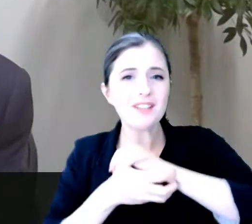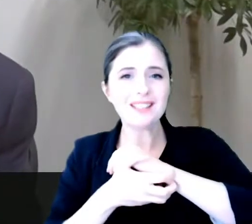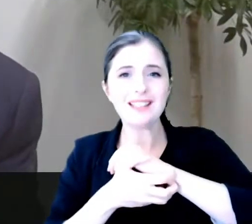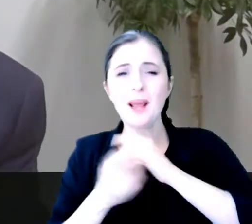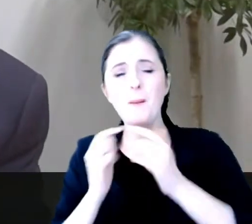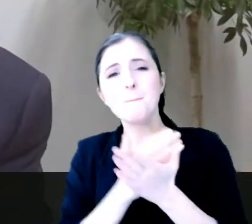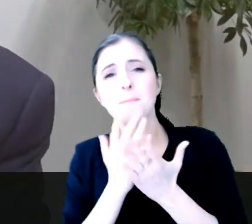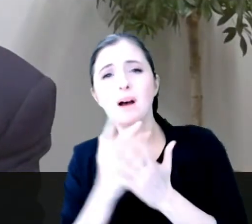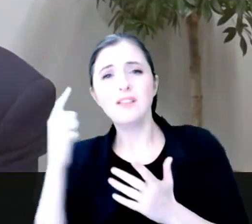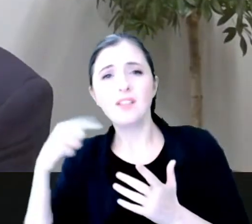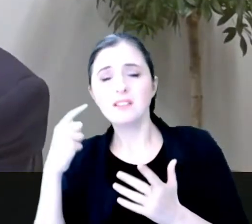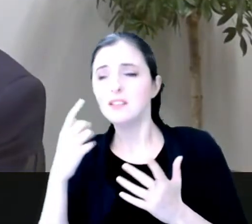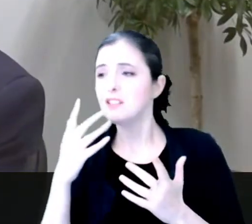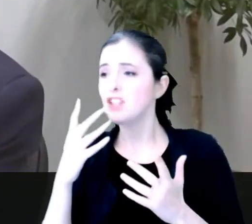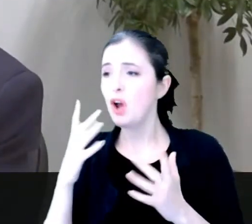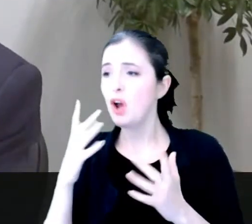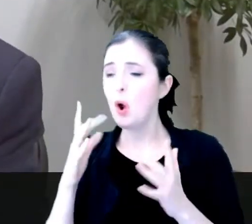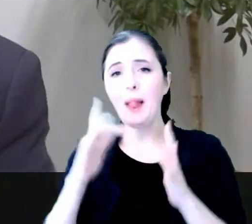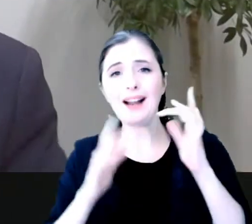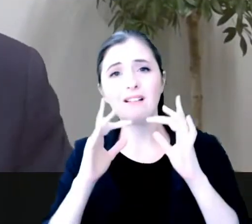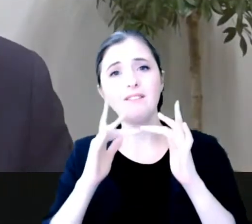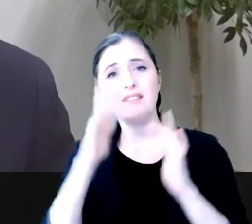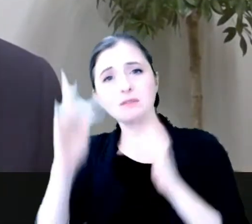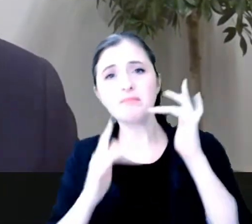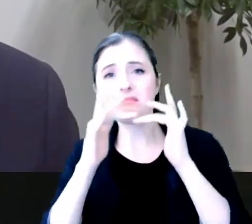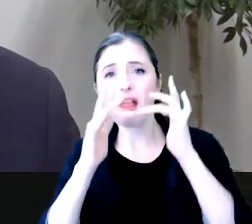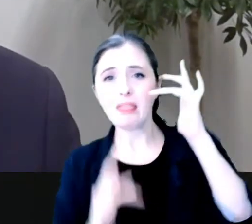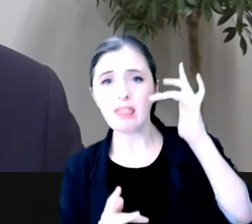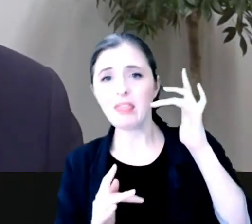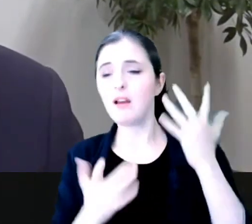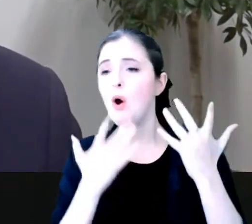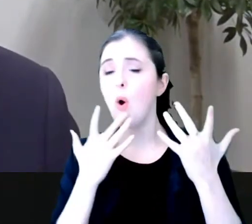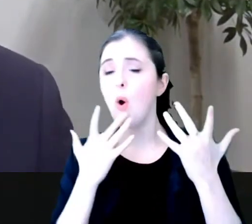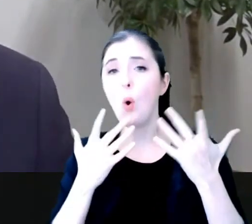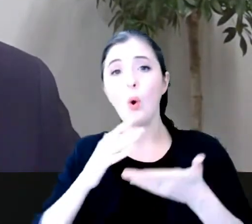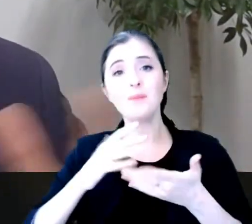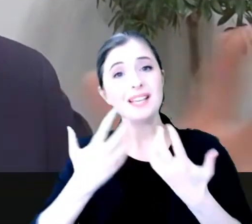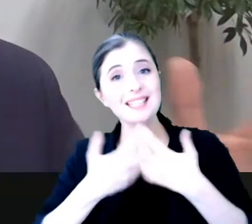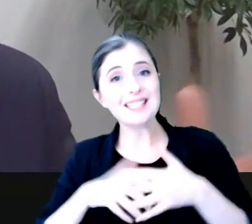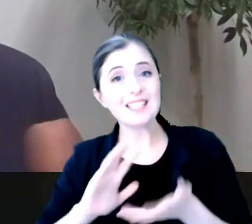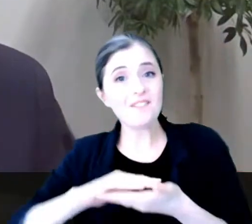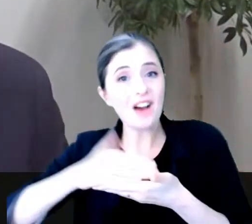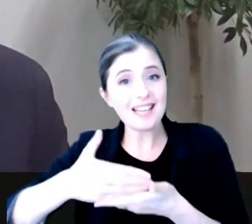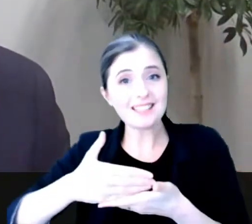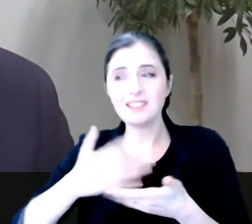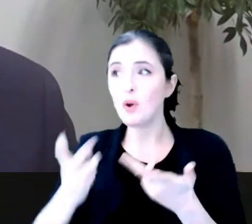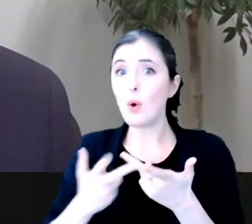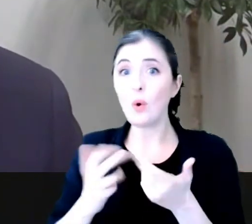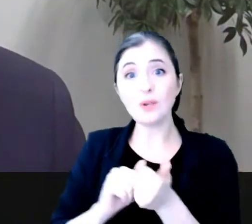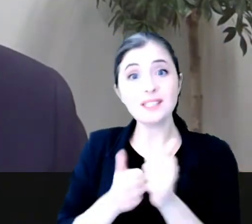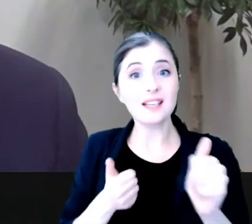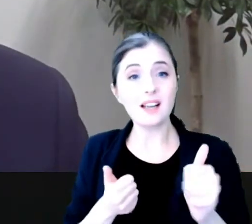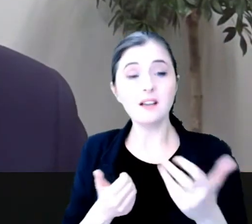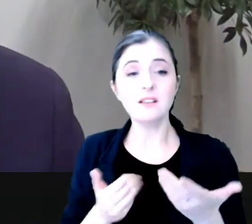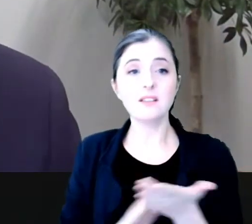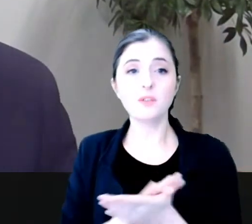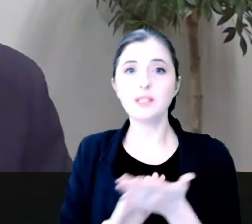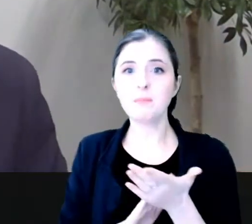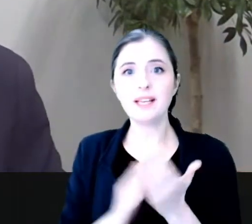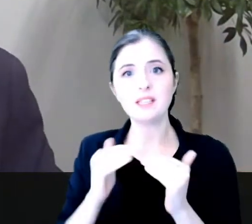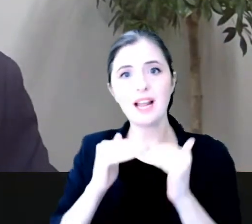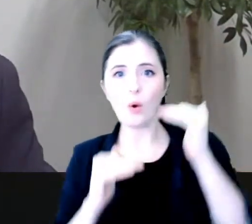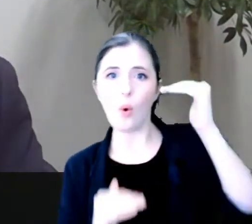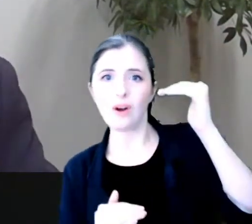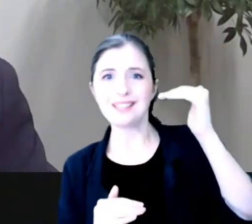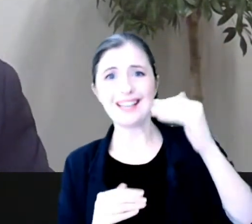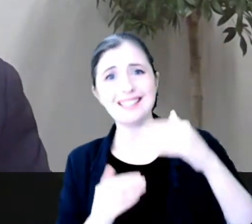of devices, and sometimes lack of skills, which is leading to inequalities in our city being widened rather than narrowed.